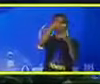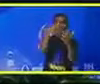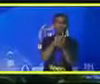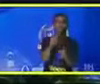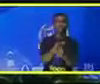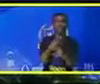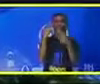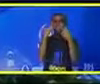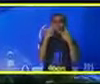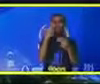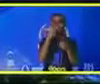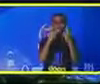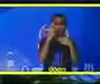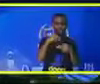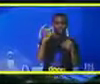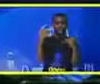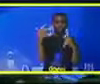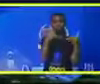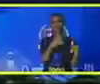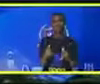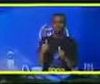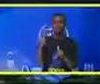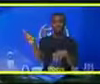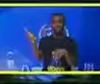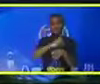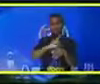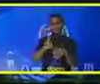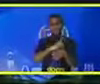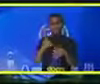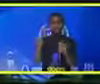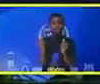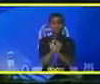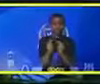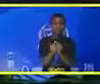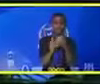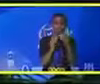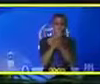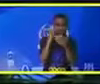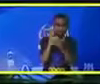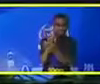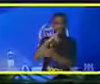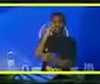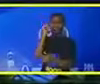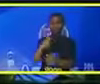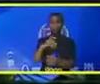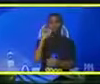Jesus. Discipline with integrity and take God's people seriously.